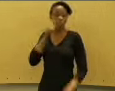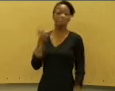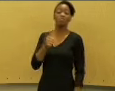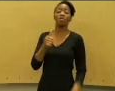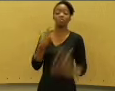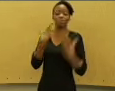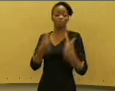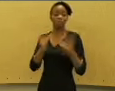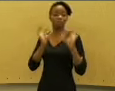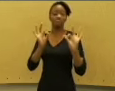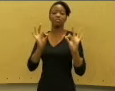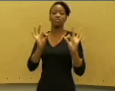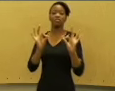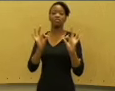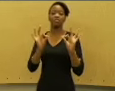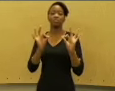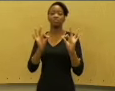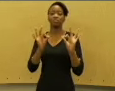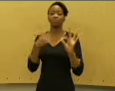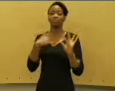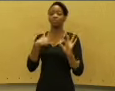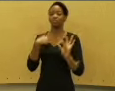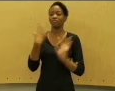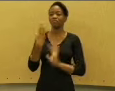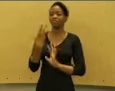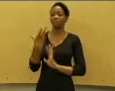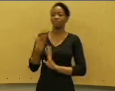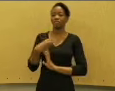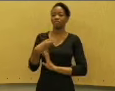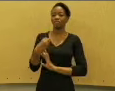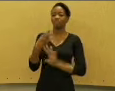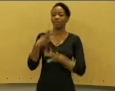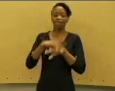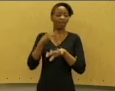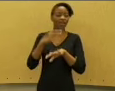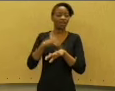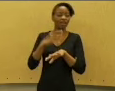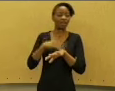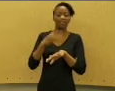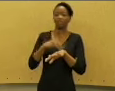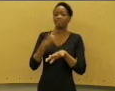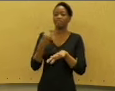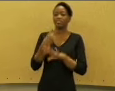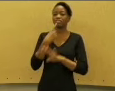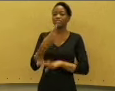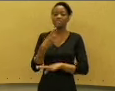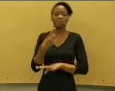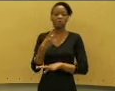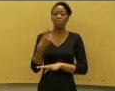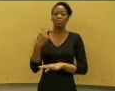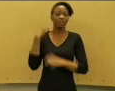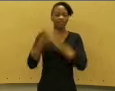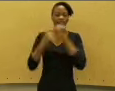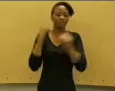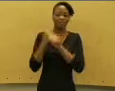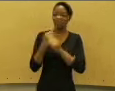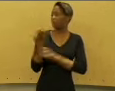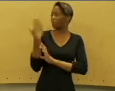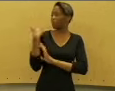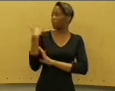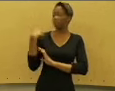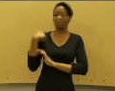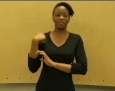never met anybody who was 8 years old and they were saying, ah, I regret having all that sex all those years ago. Nobody has ever said